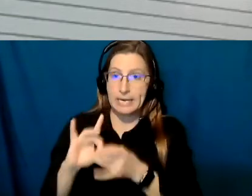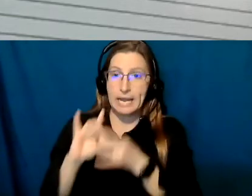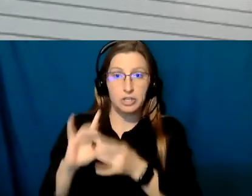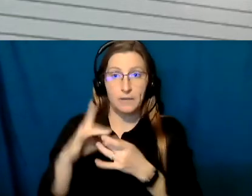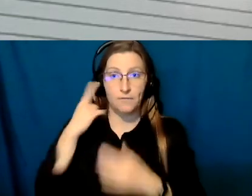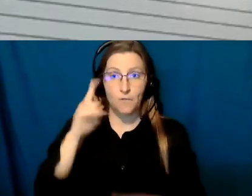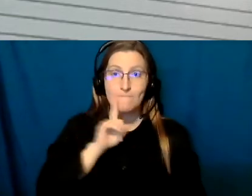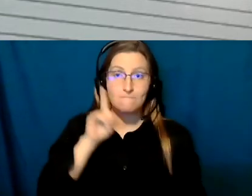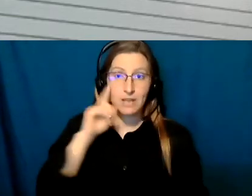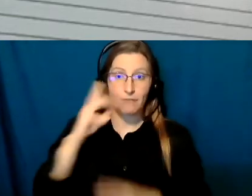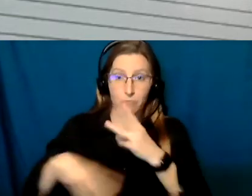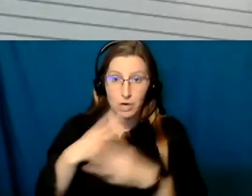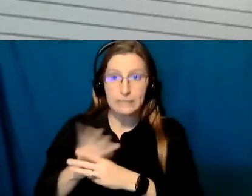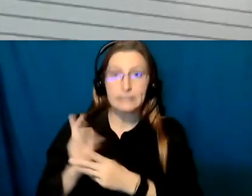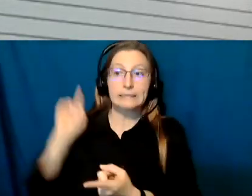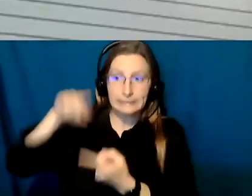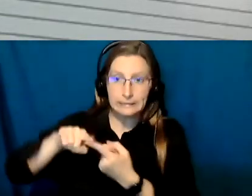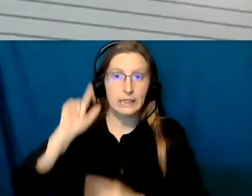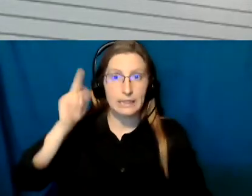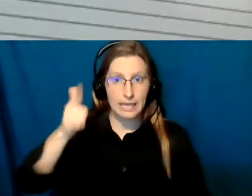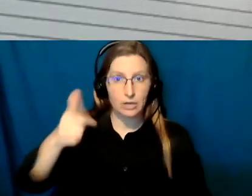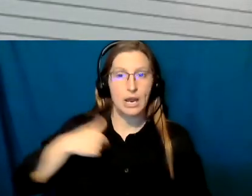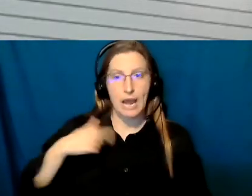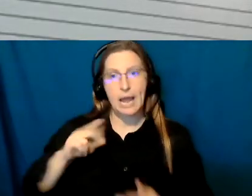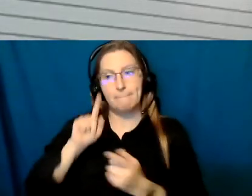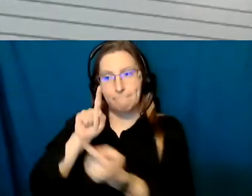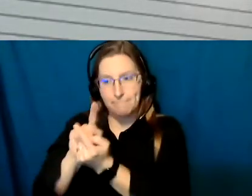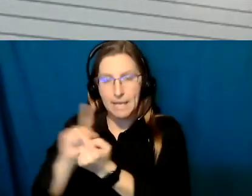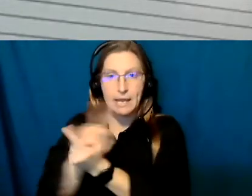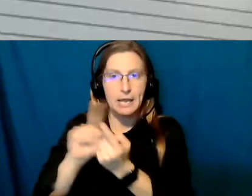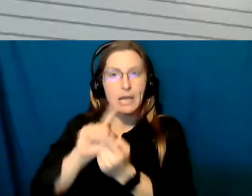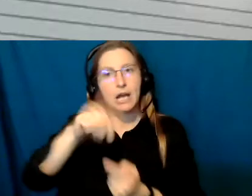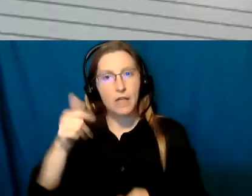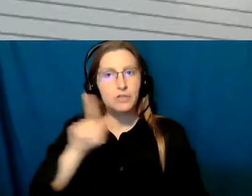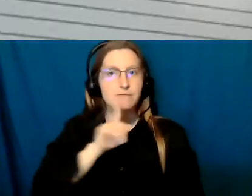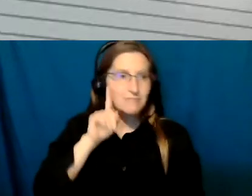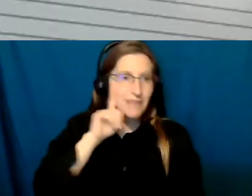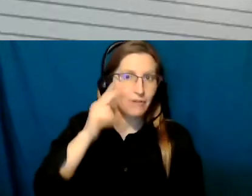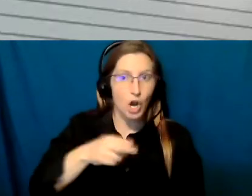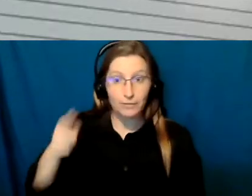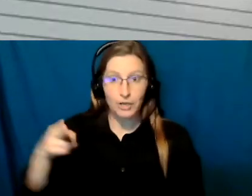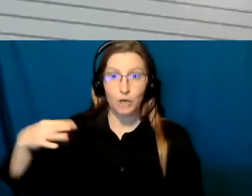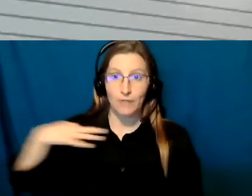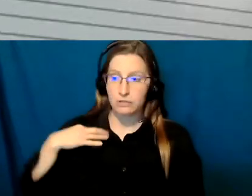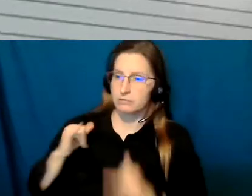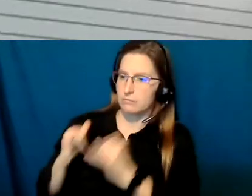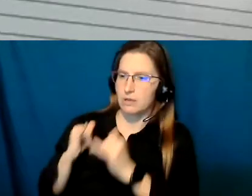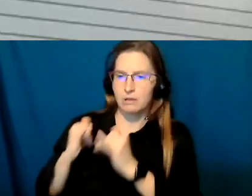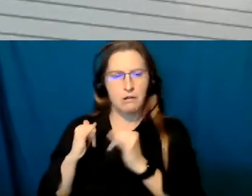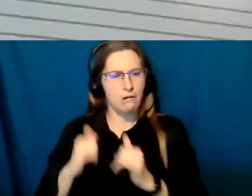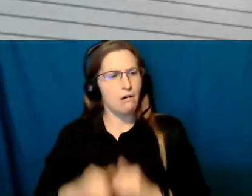deaf world until I met other hard of hearing and deaf volunteers that are a lot like me. And so that